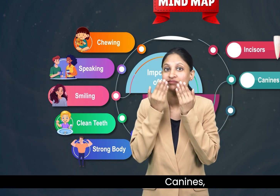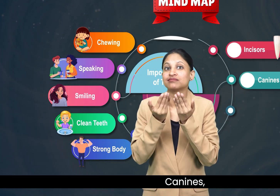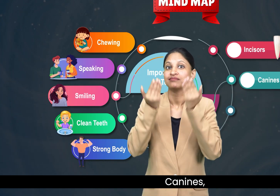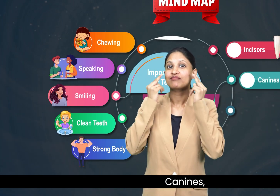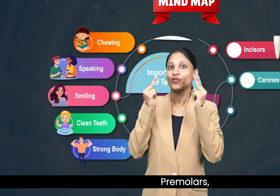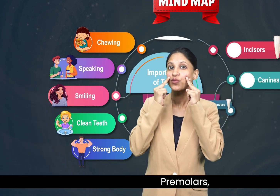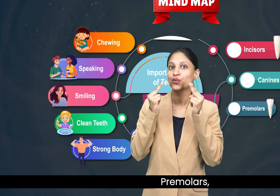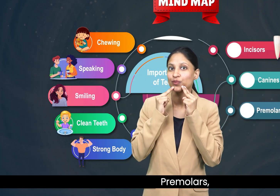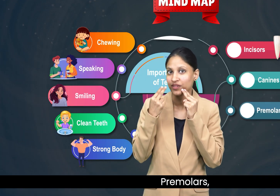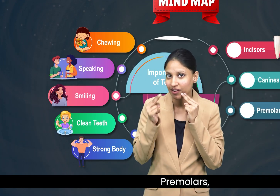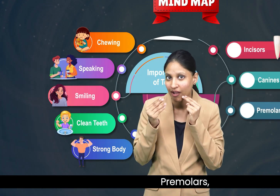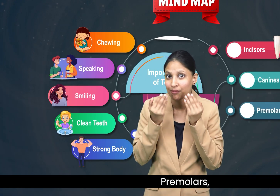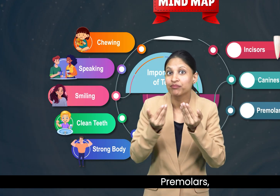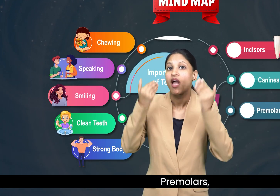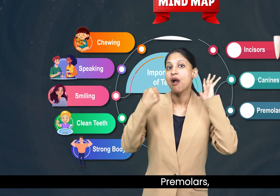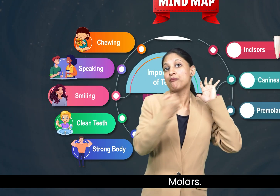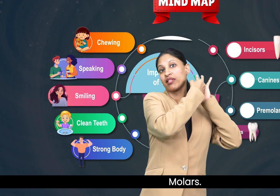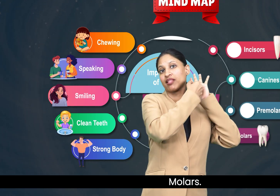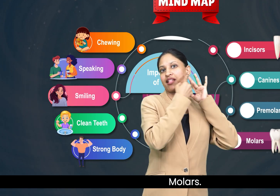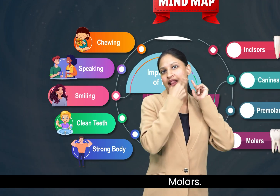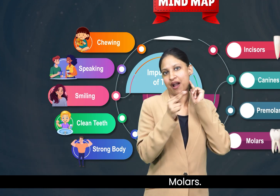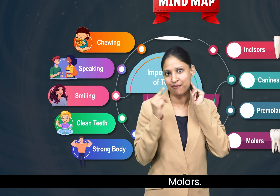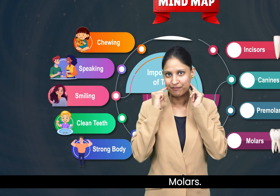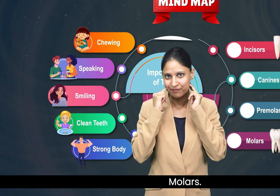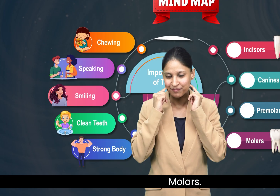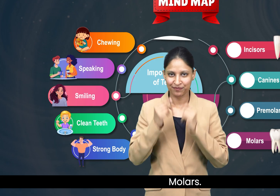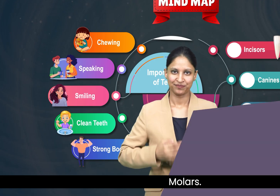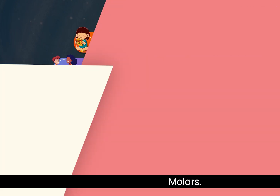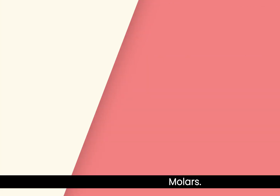canines, premolars, molars.